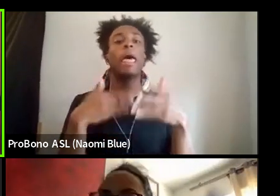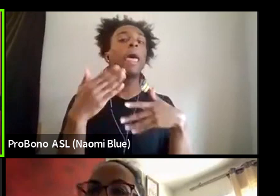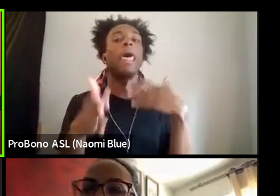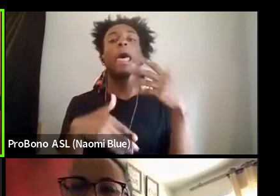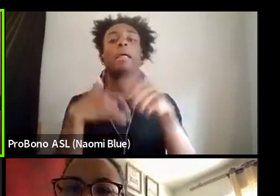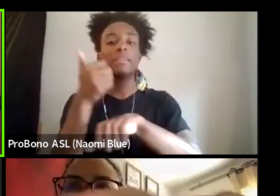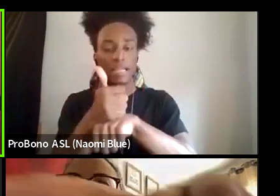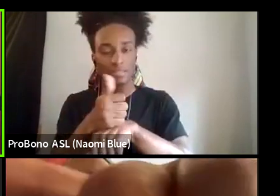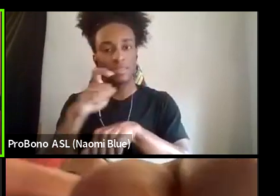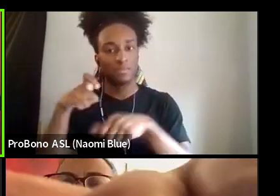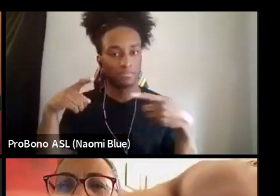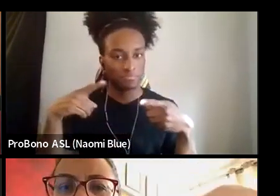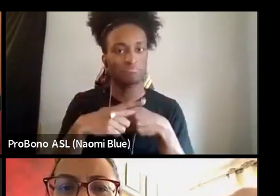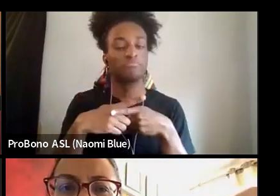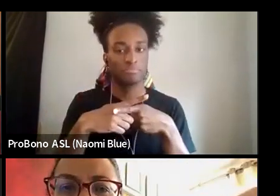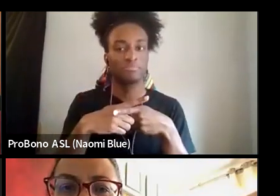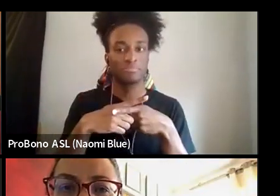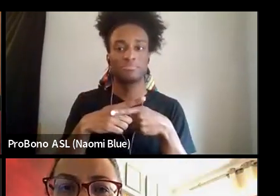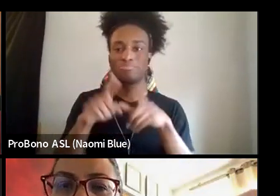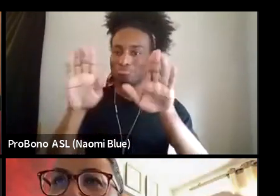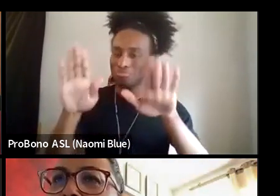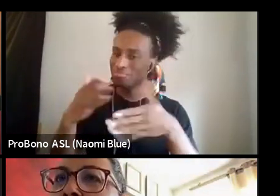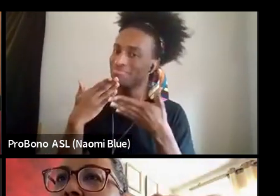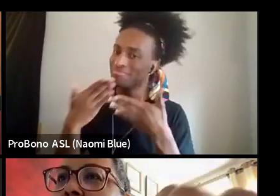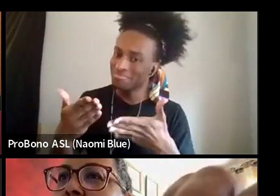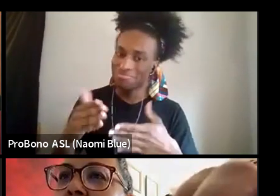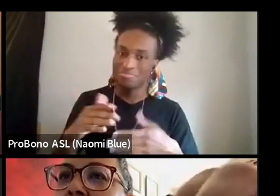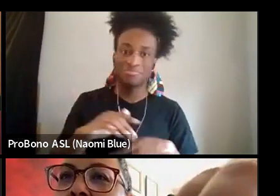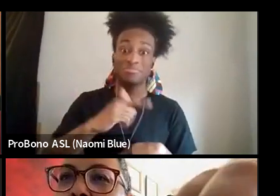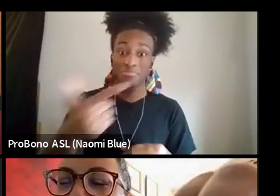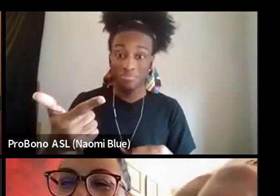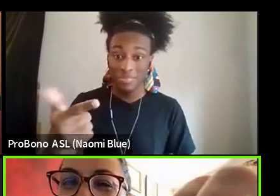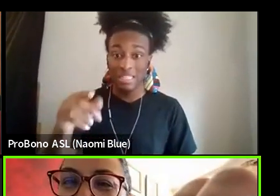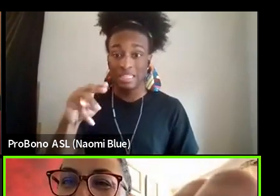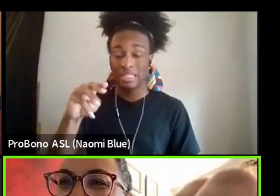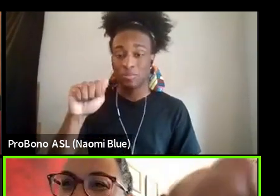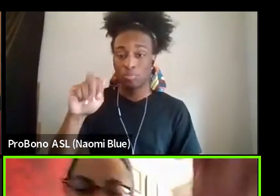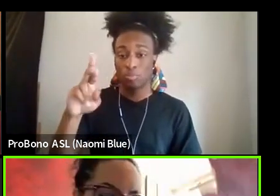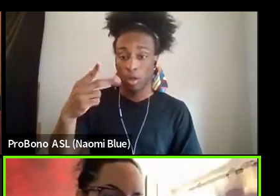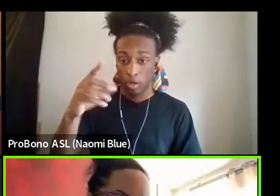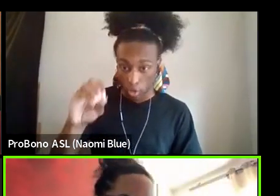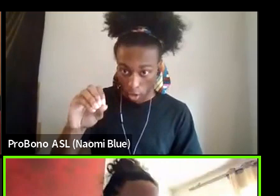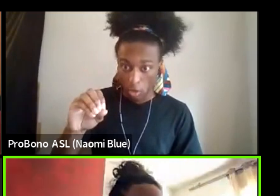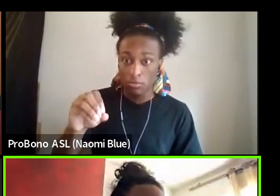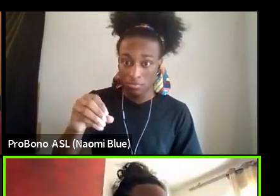else? Thank you. Margo, you had your hand up to share, please.